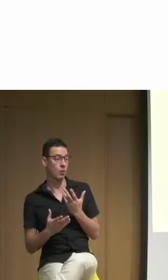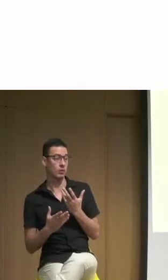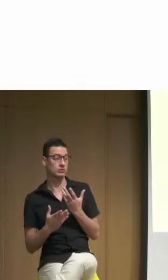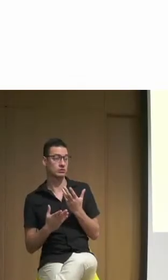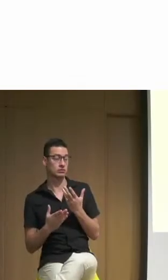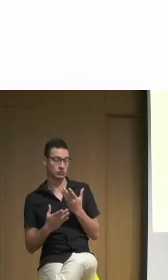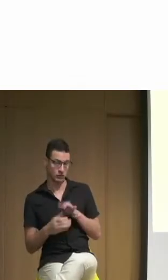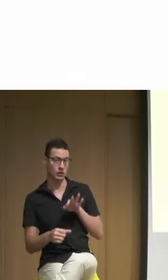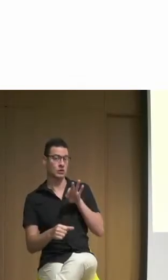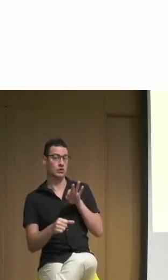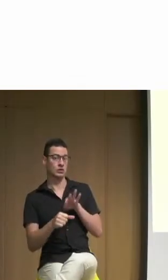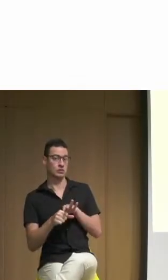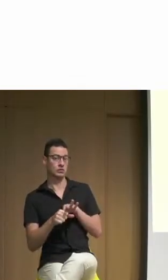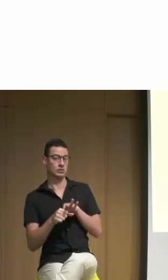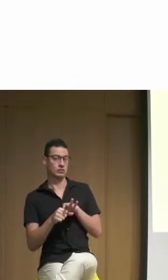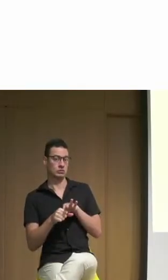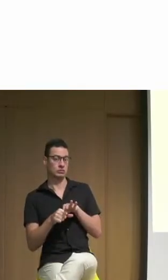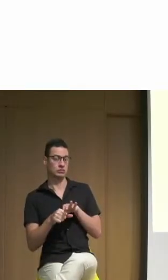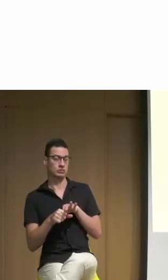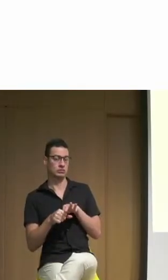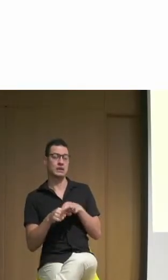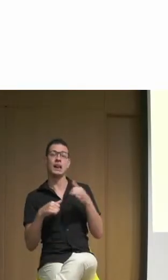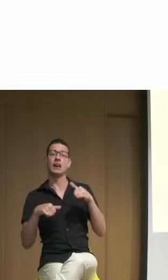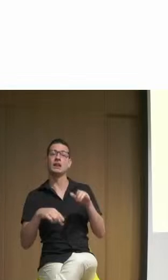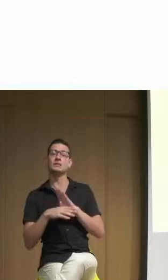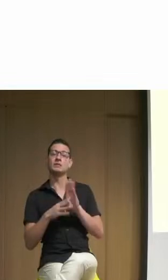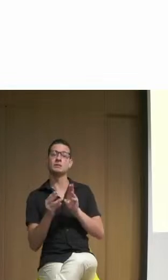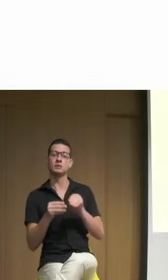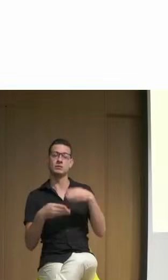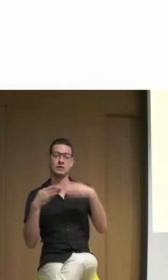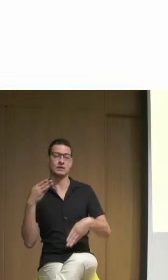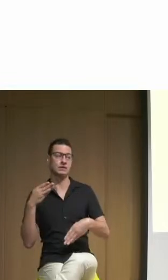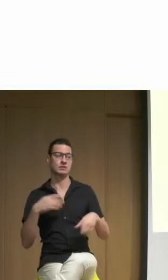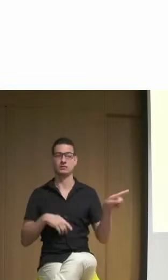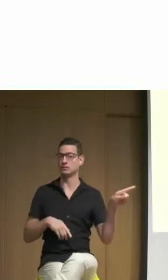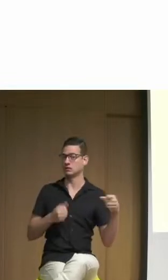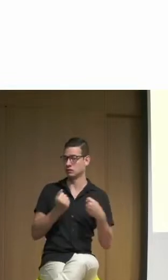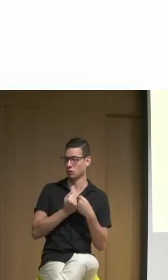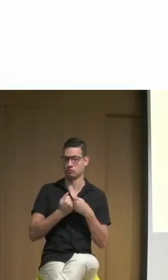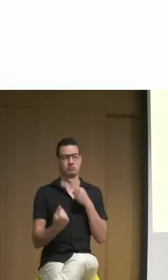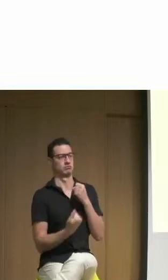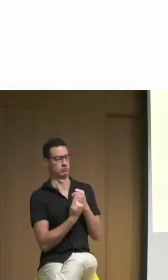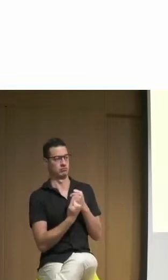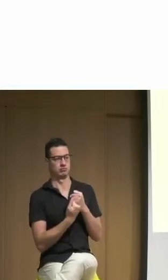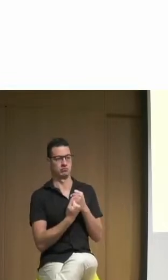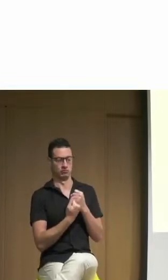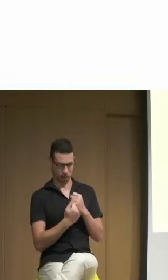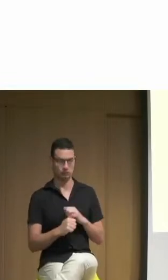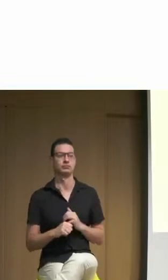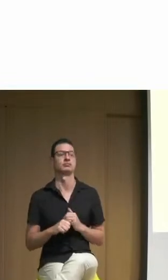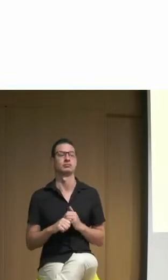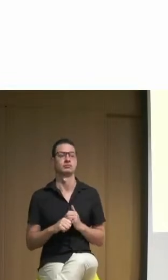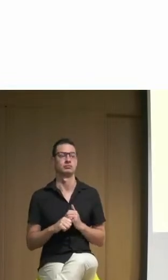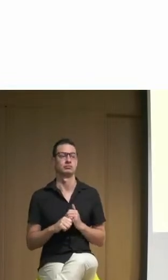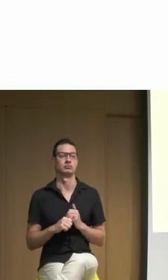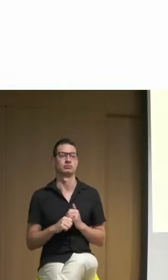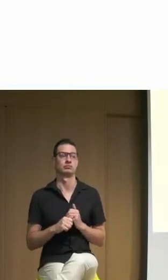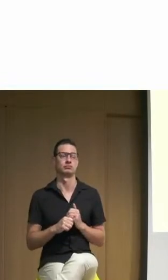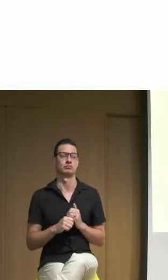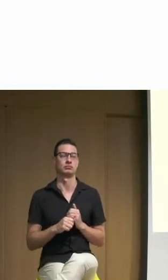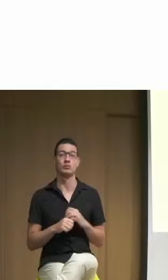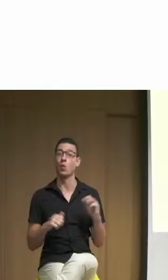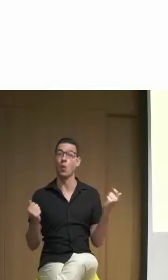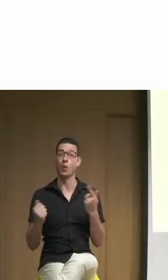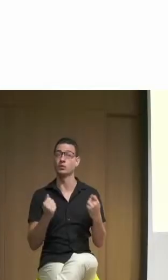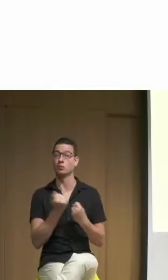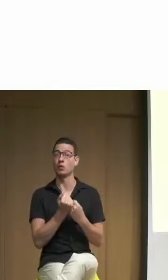a motion to end the business meeting. Second, So, all in